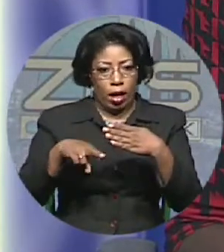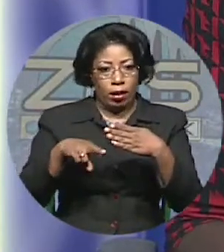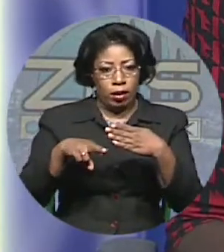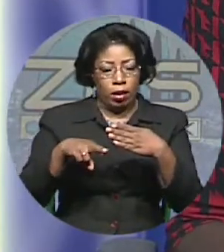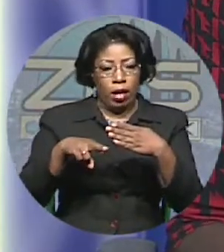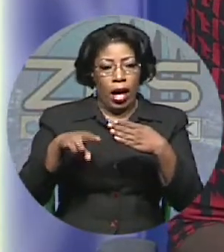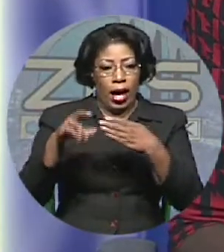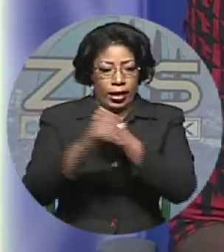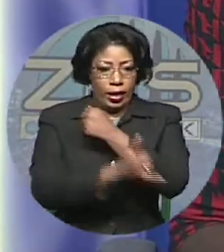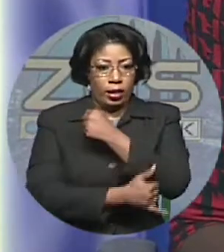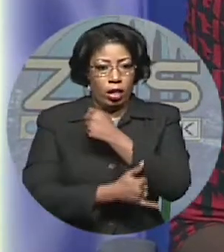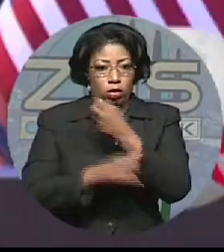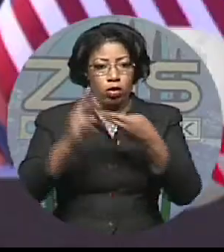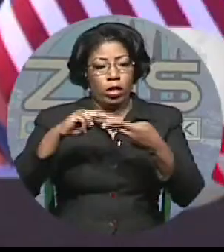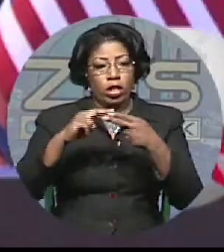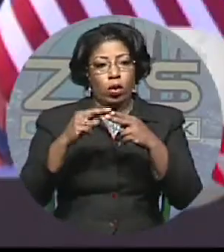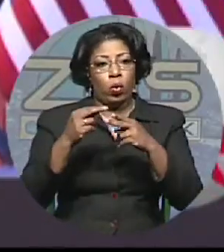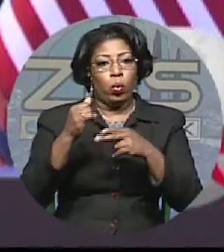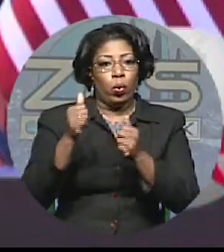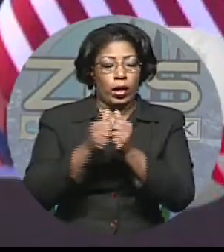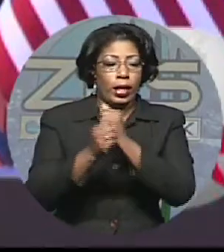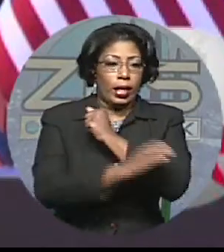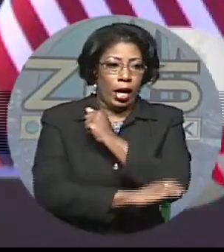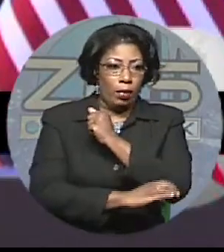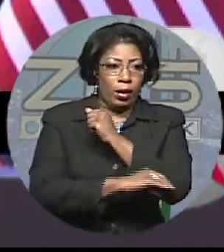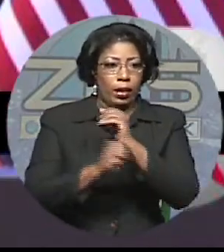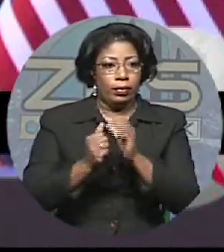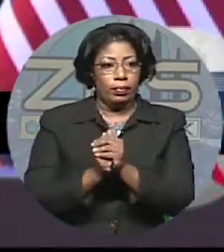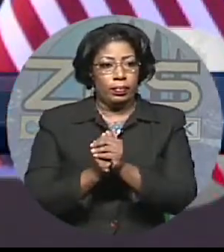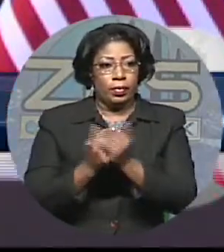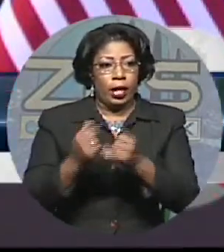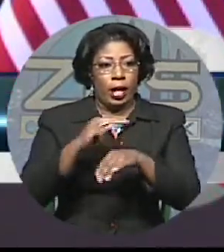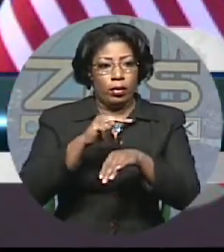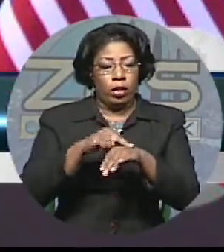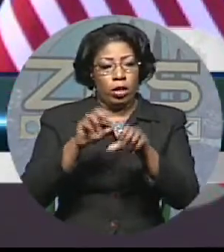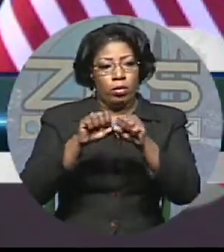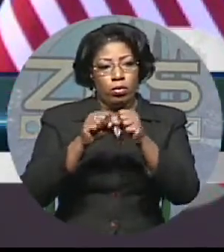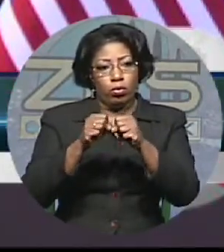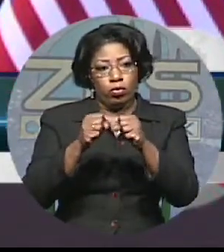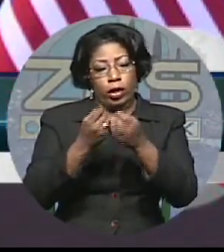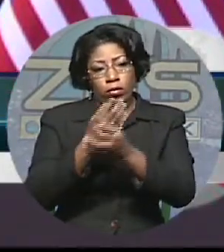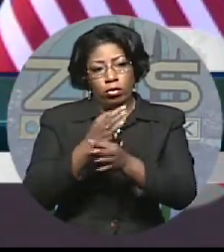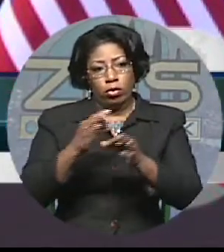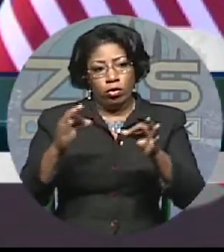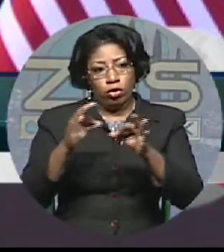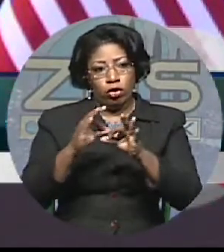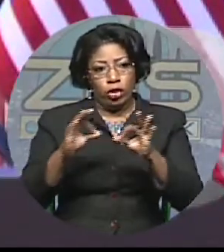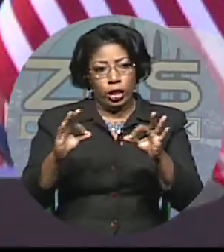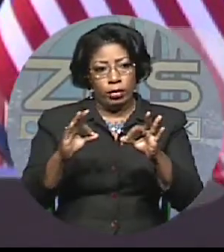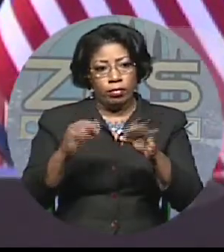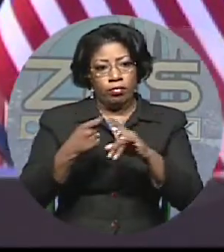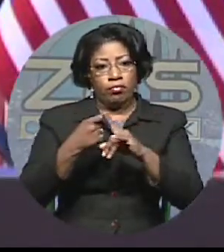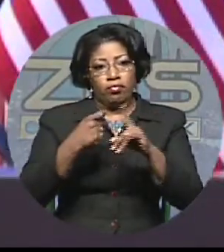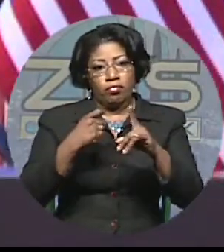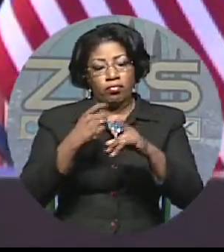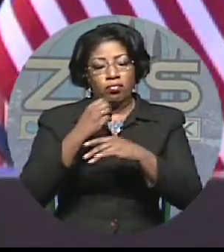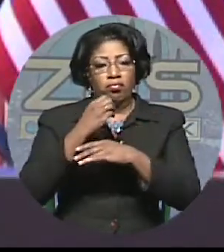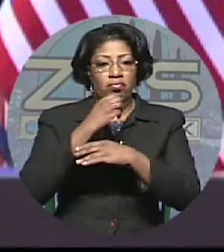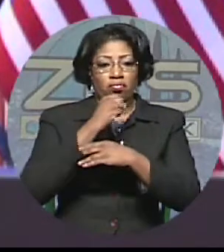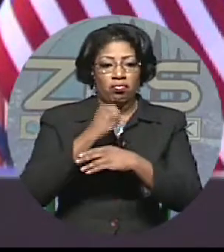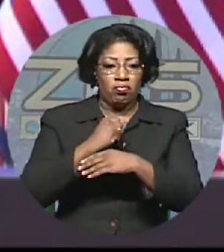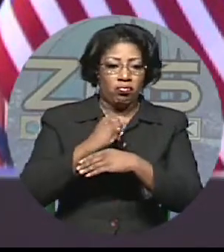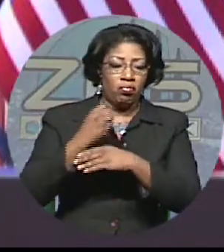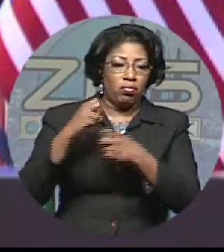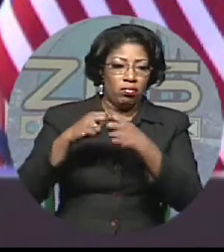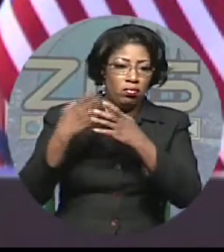relationship with the Caribbean. I believe that our nations had to break free from the old arguments